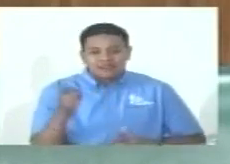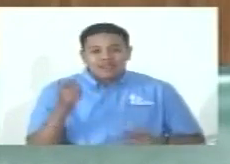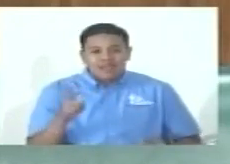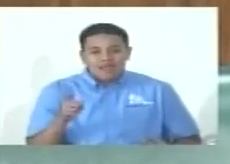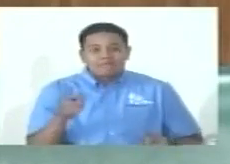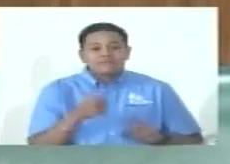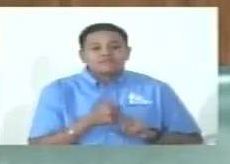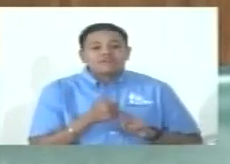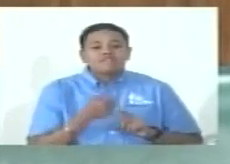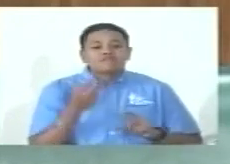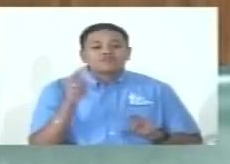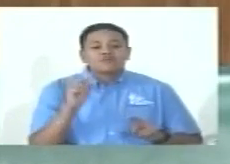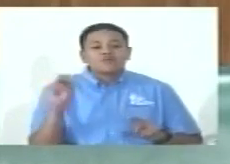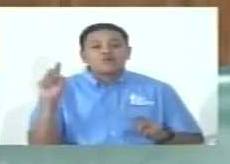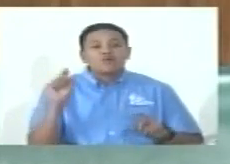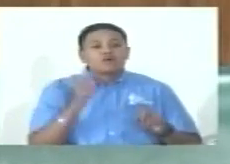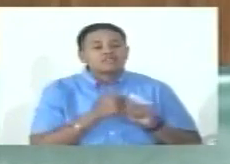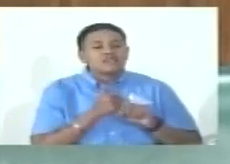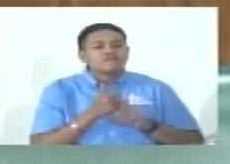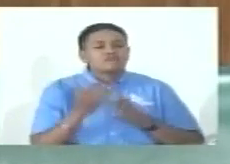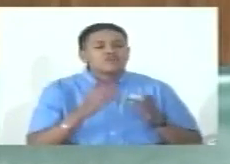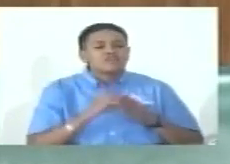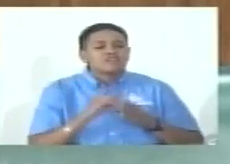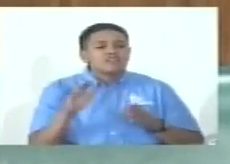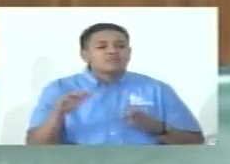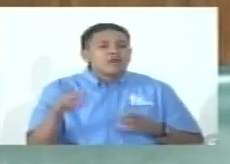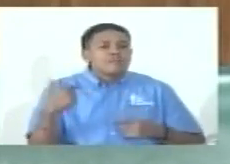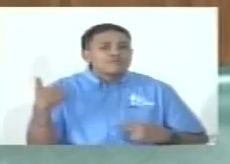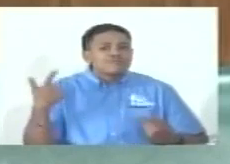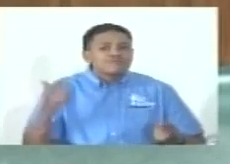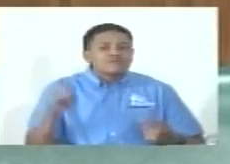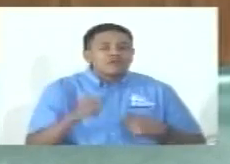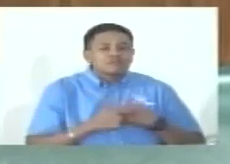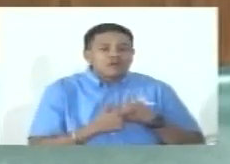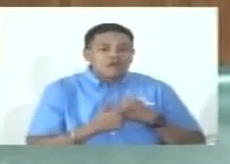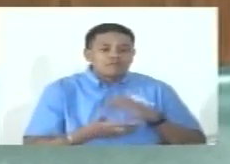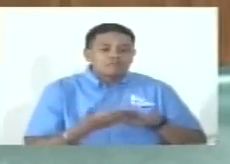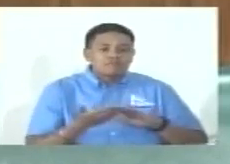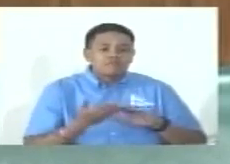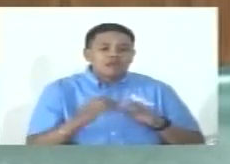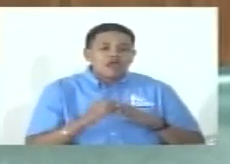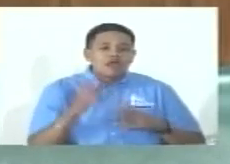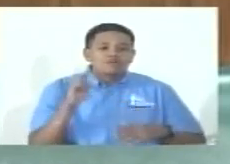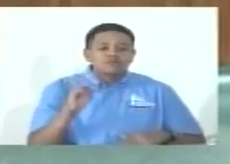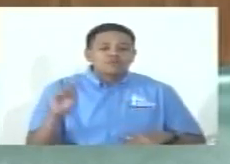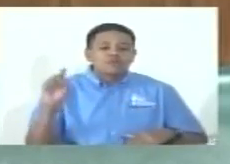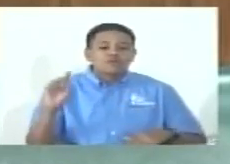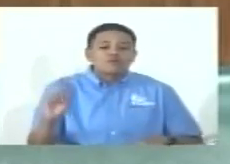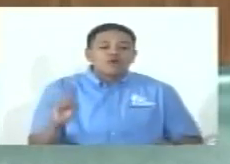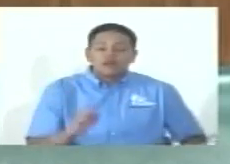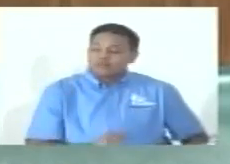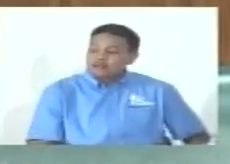and she has served in the parliament ever since that time in